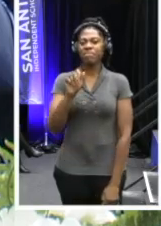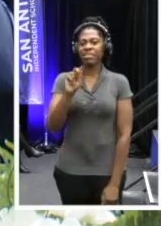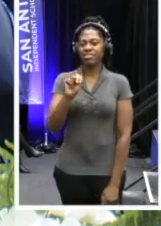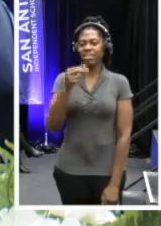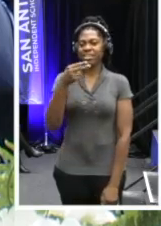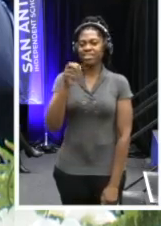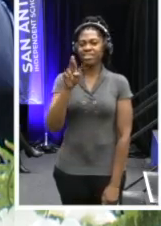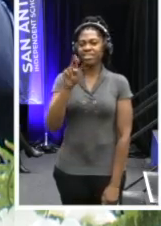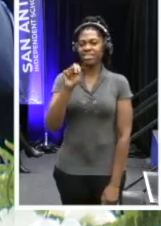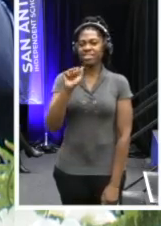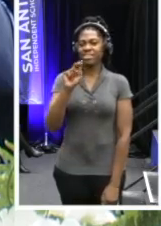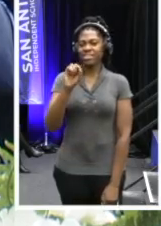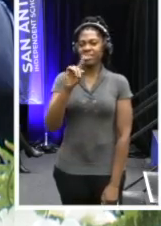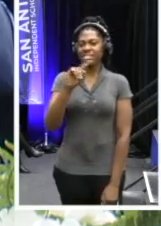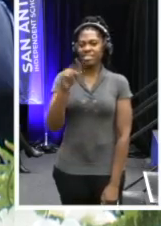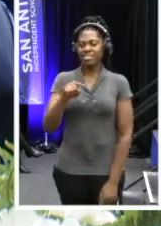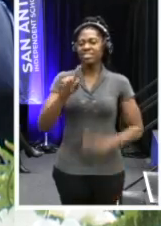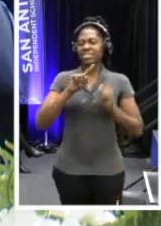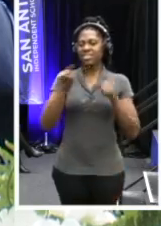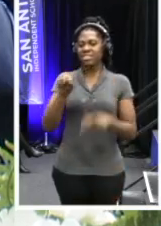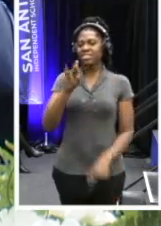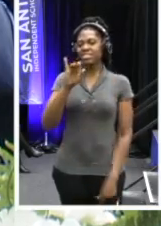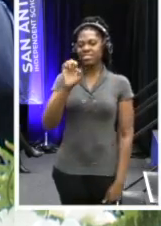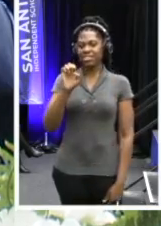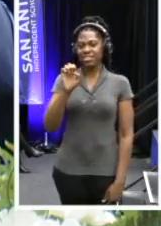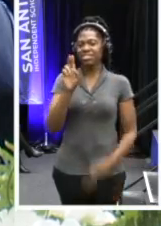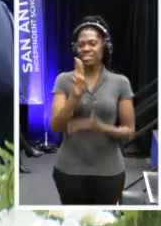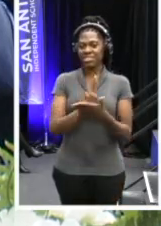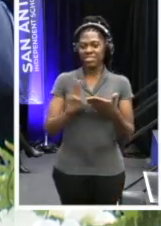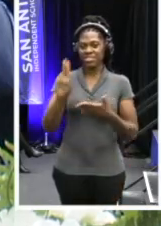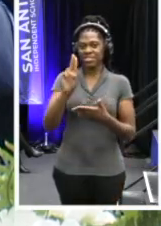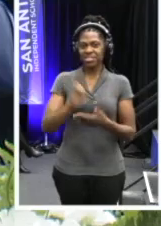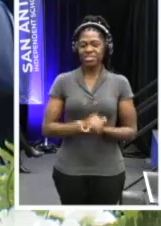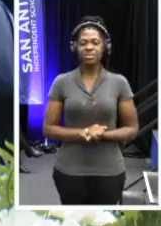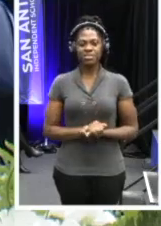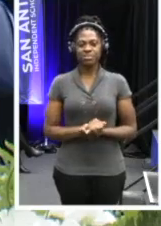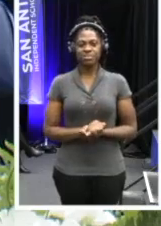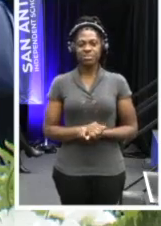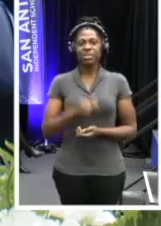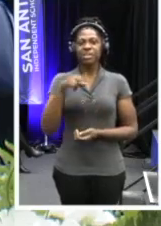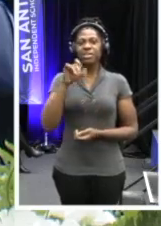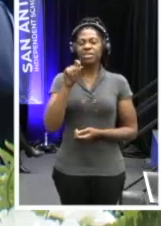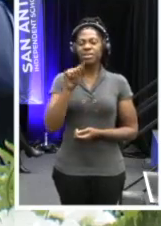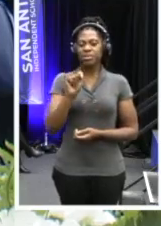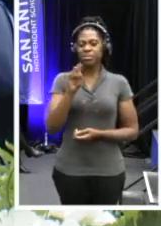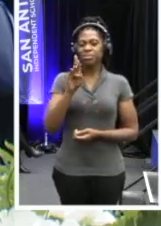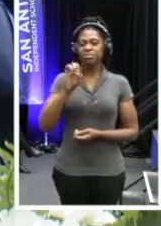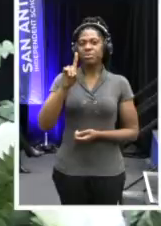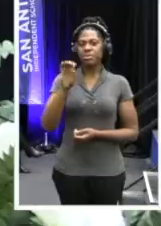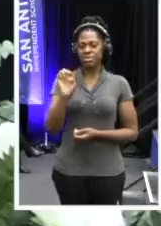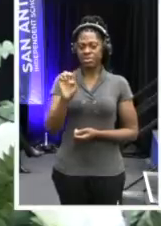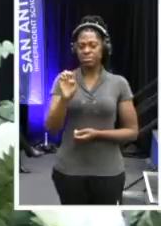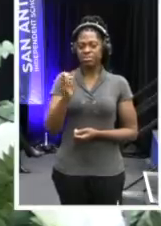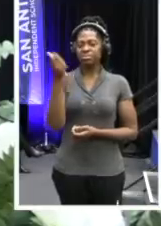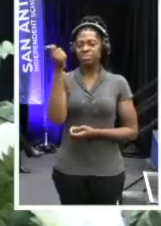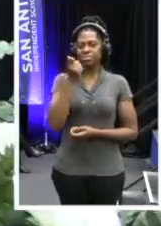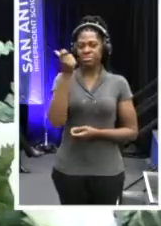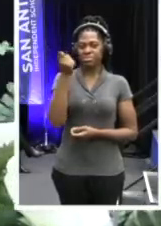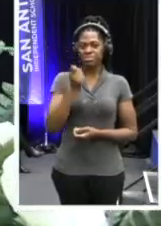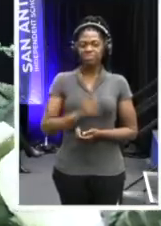Hernandez will be attending Rice University, recipient of Questbridge National College Match